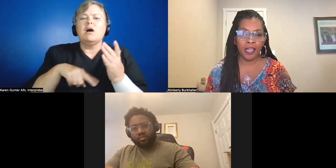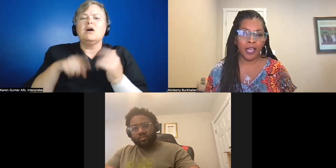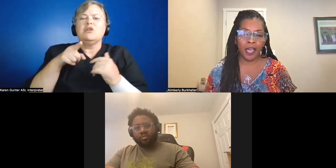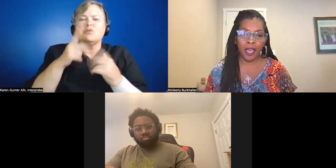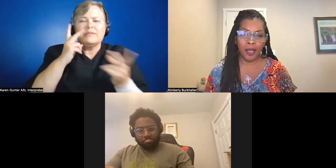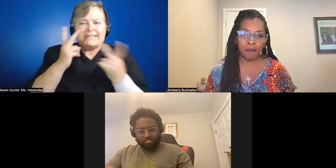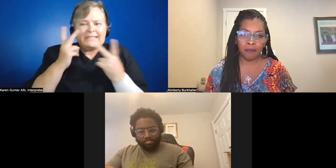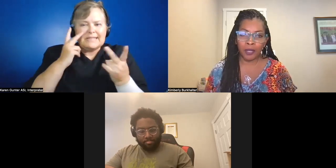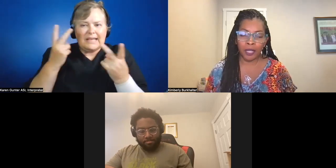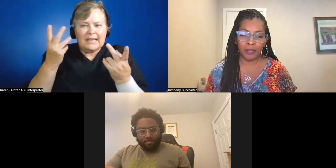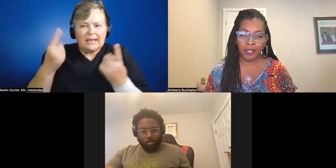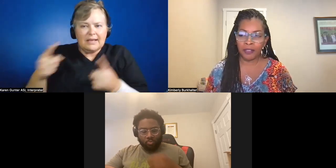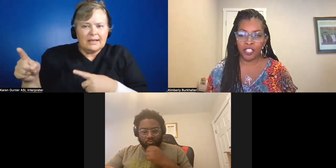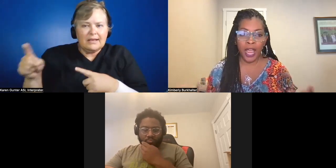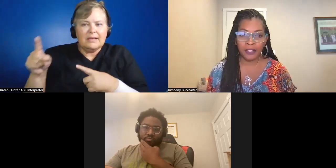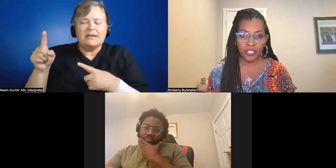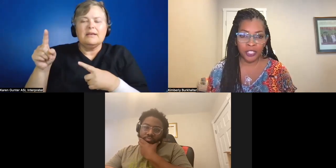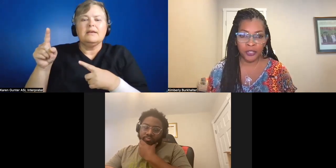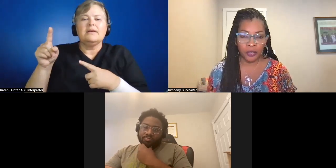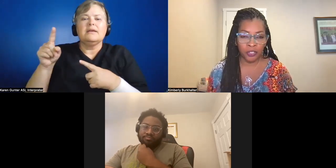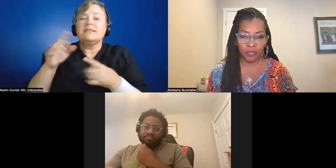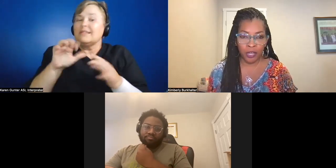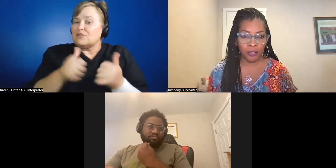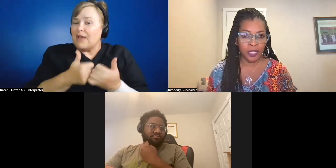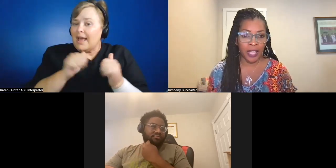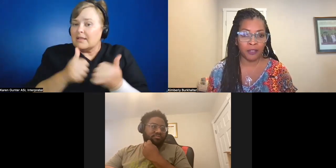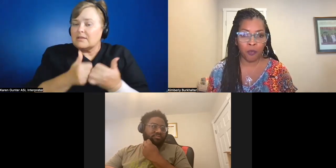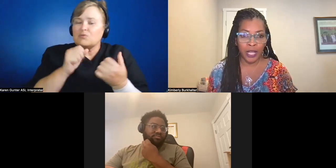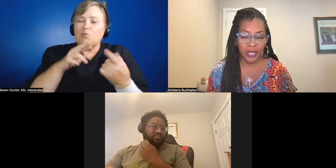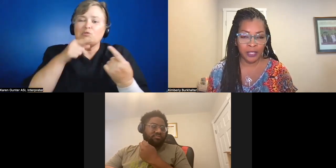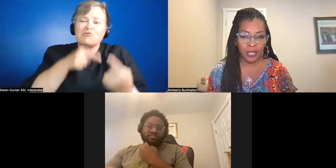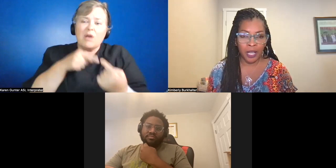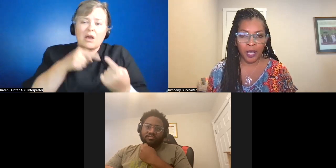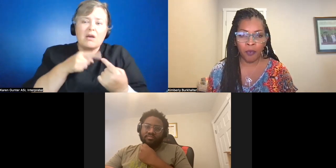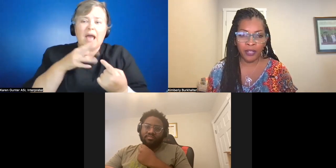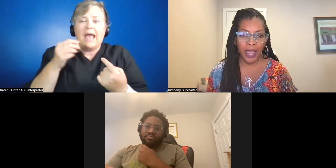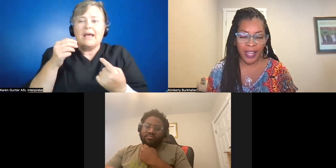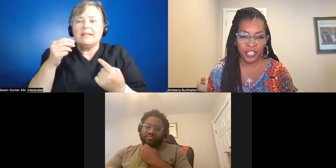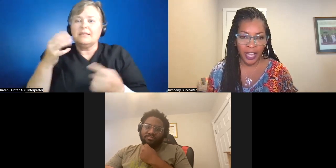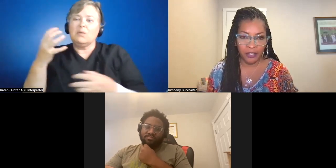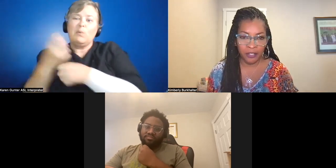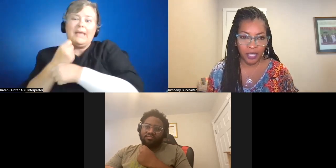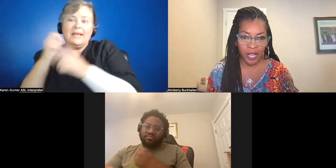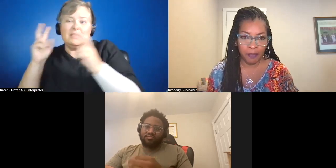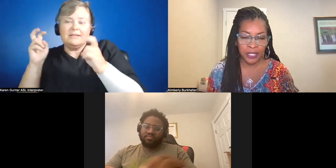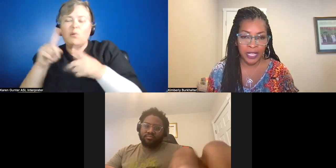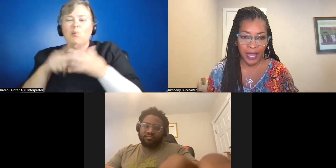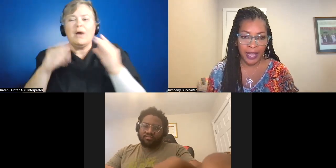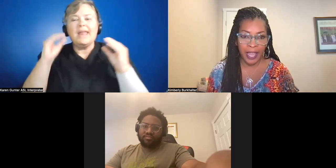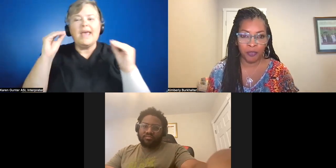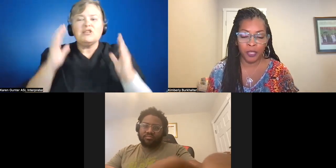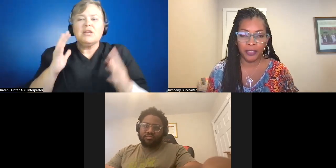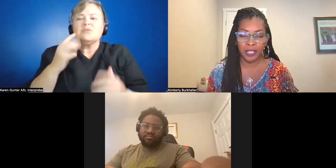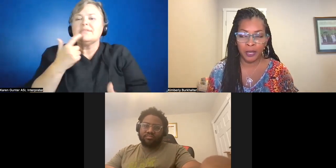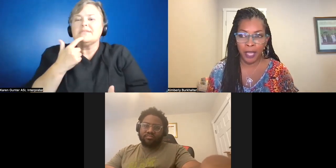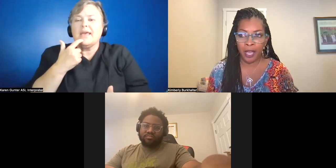seeing? The challenges or the struggles and the wins. What are educators saying